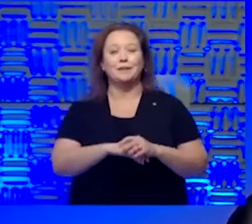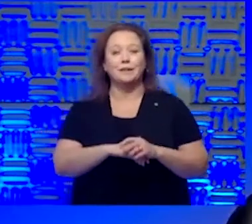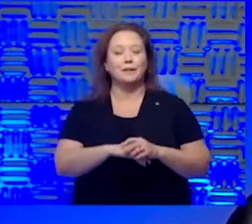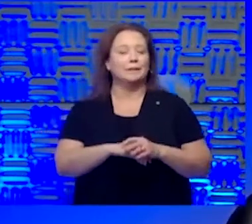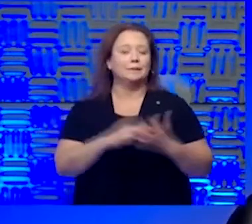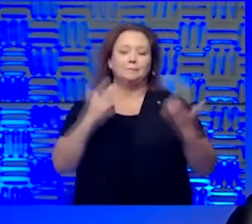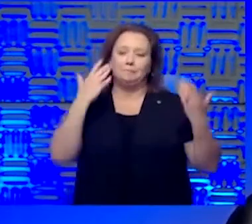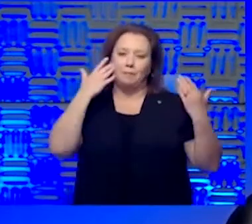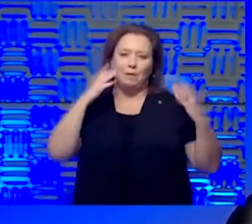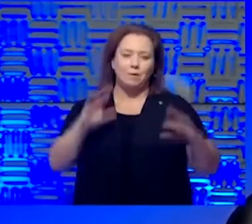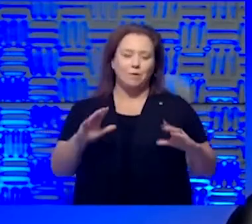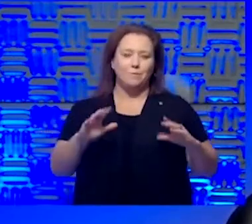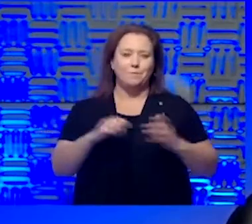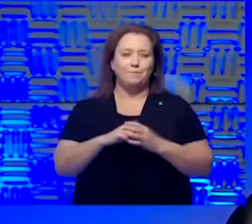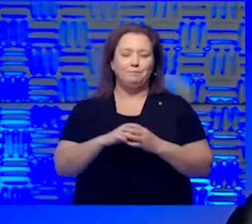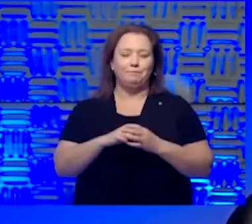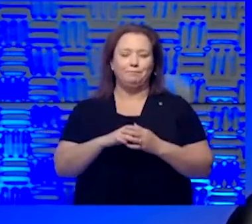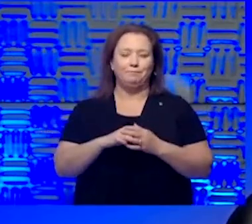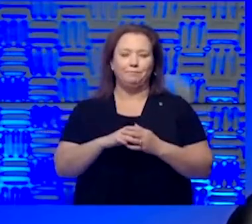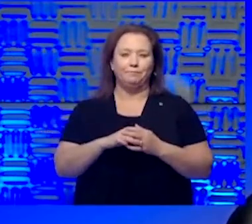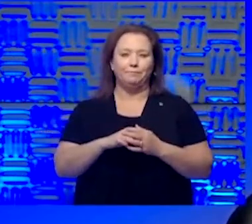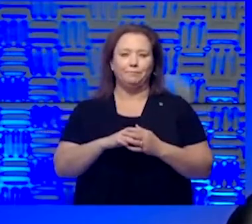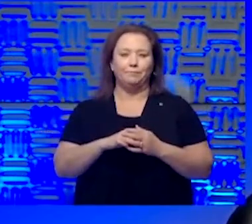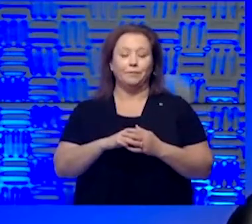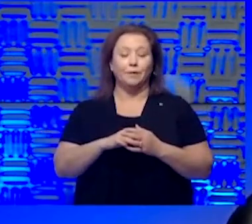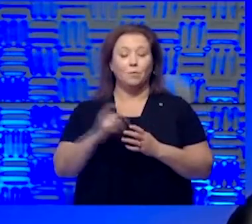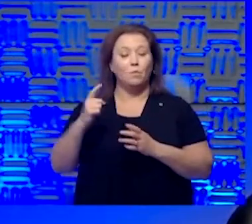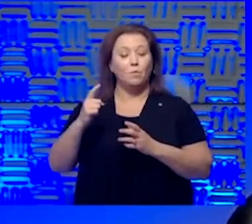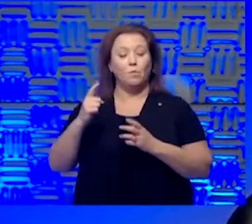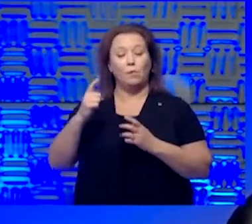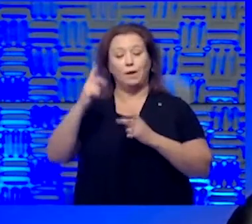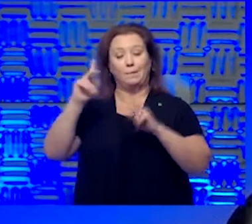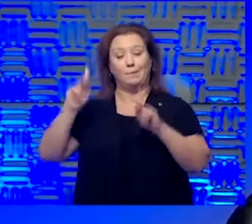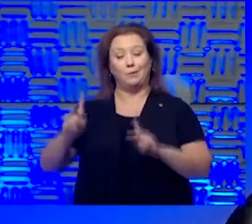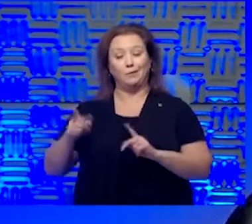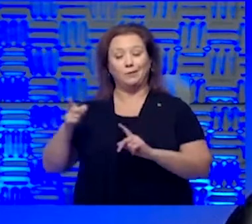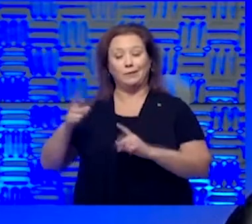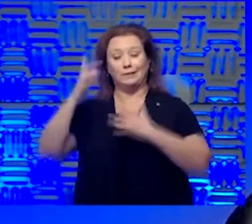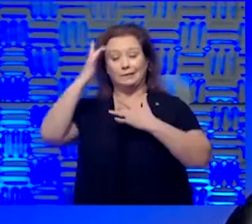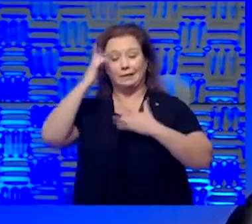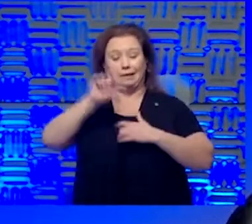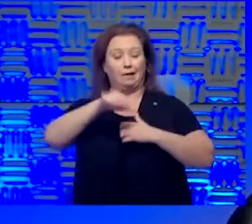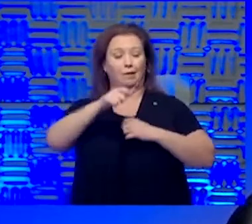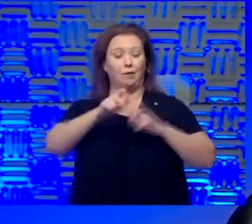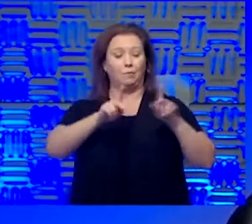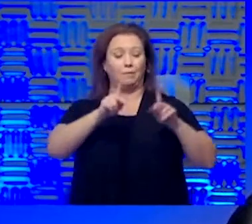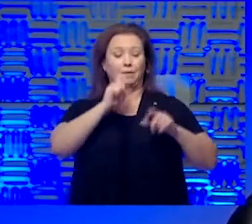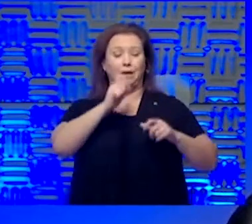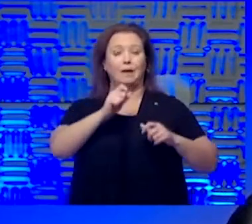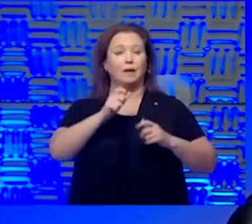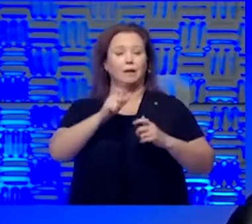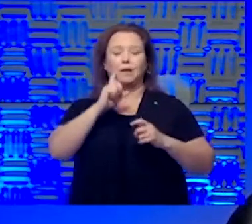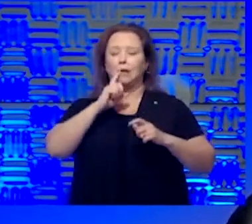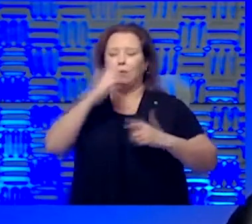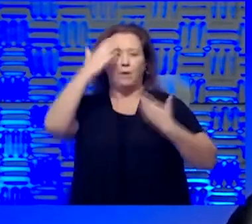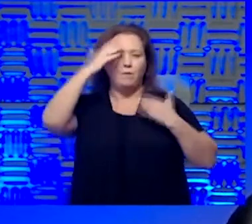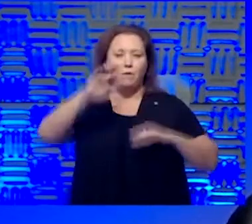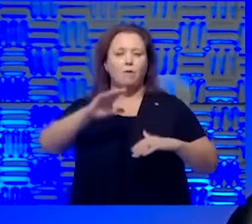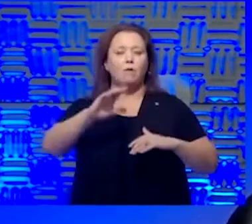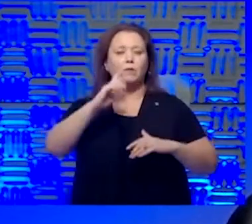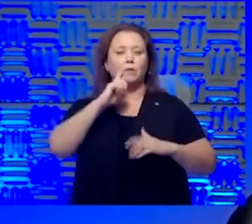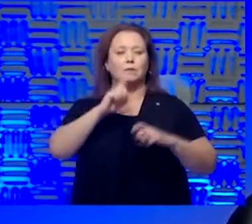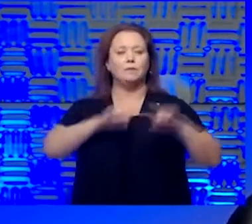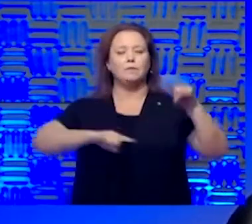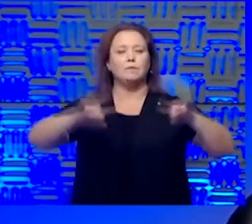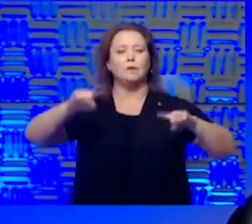know. Unfortunately, we have different rates of household transmission, anywhere from 10 to 20%.